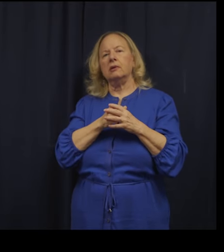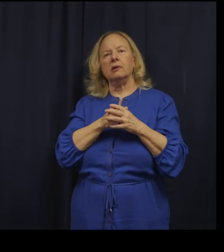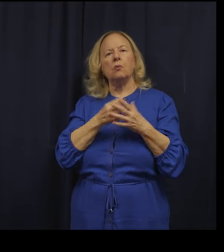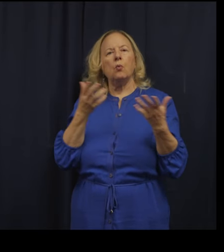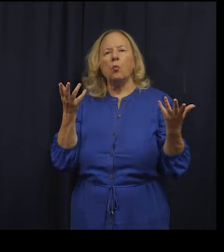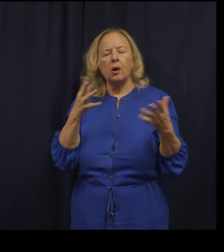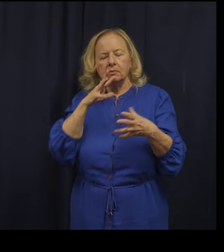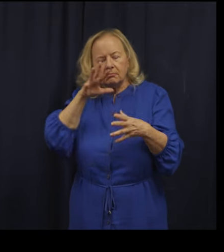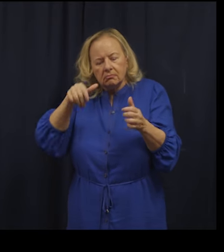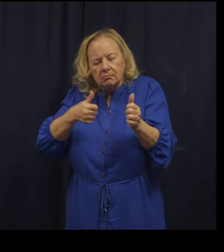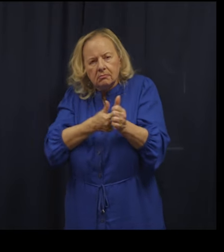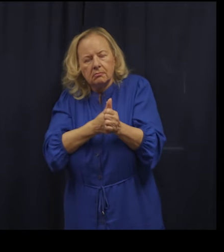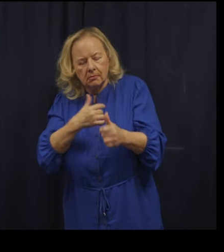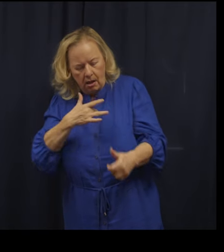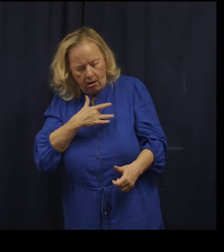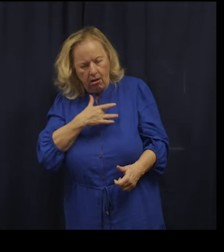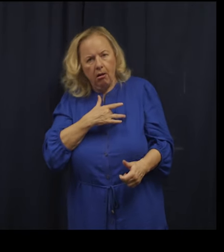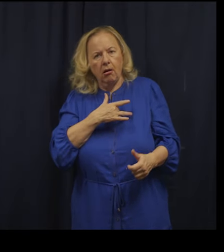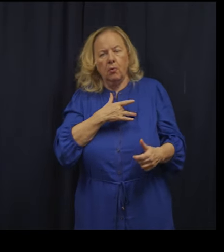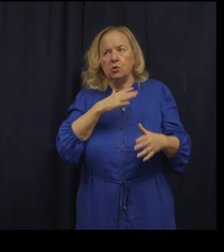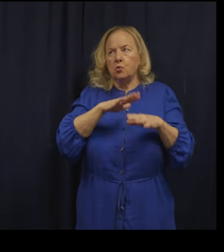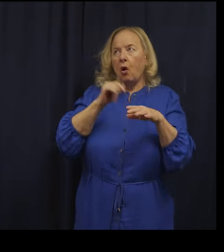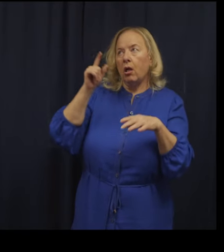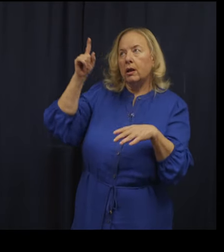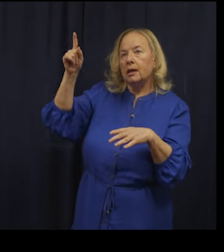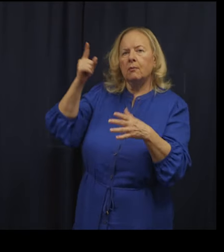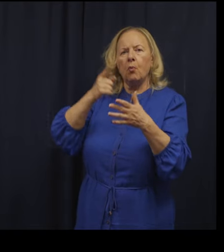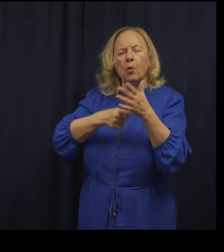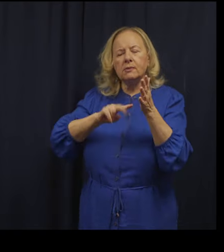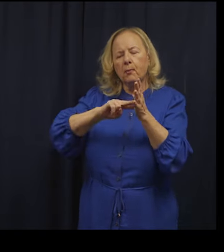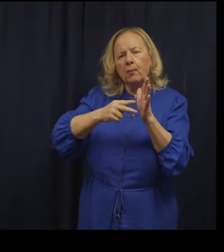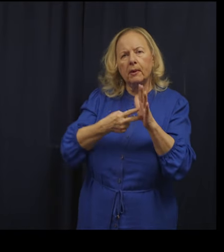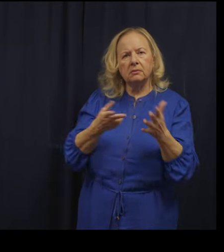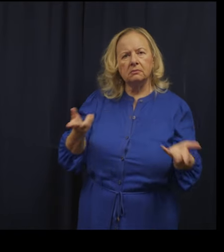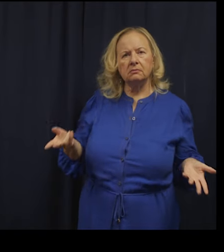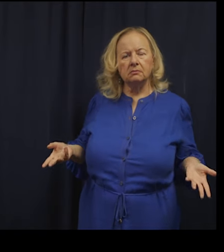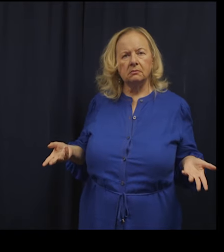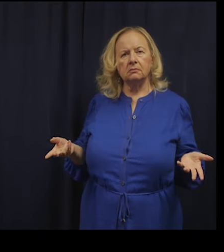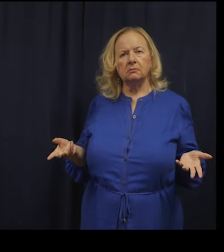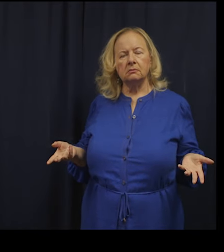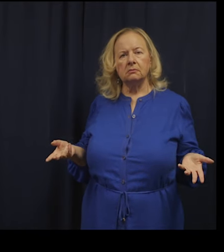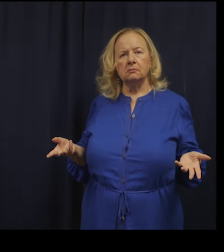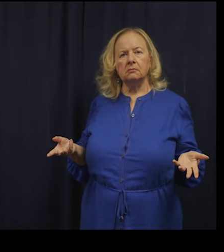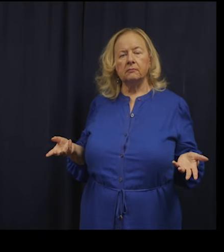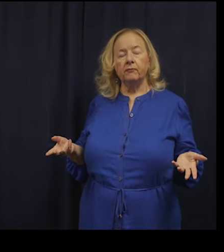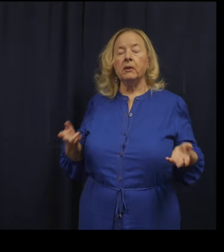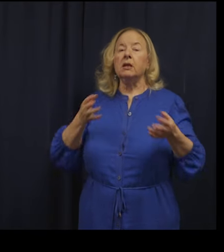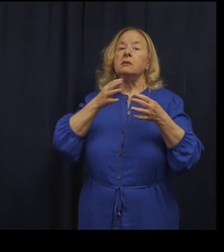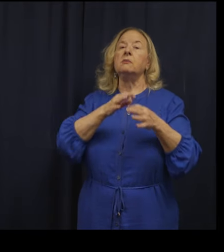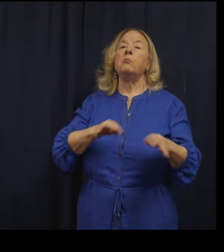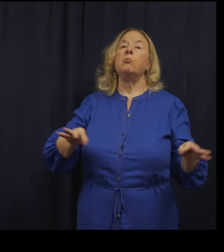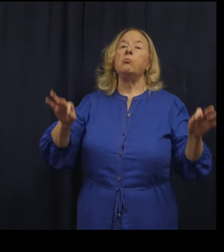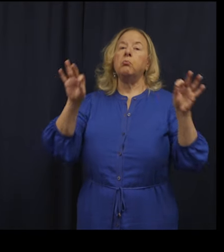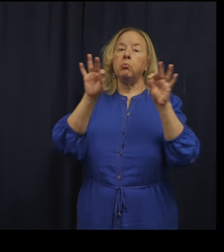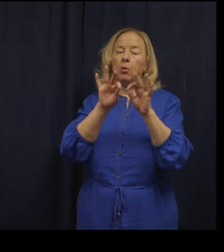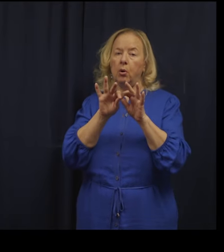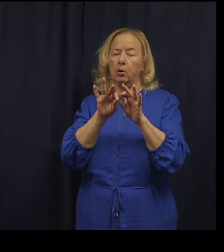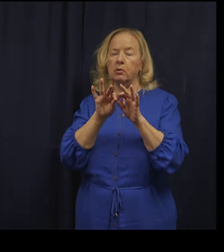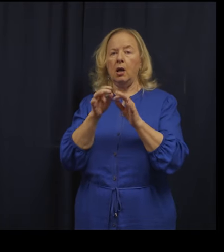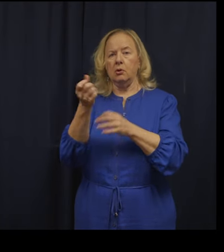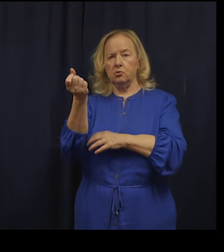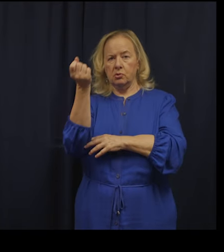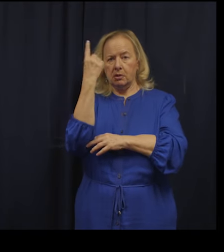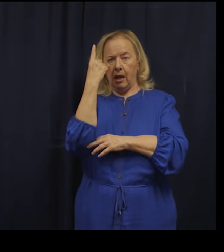how. What's the intent of the heart when we call upon him? Okay. While it is important that